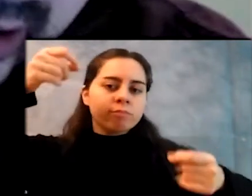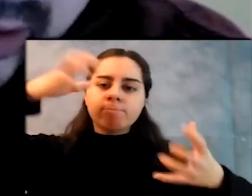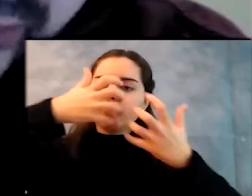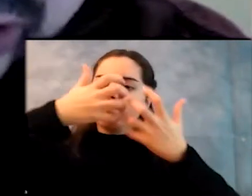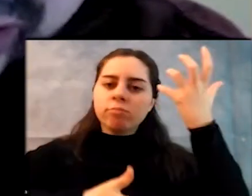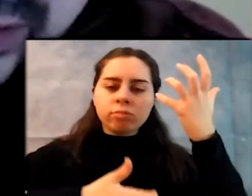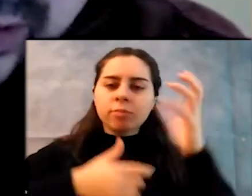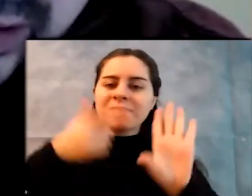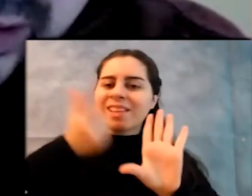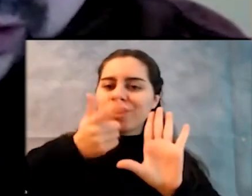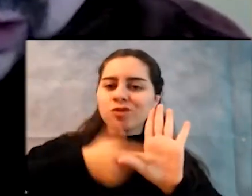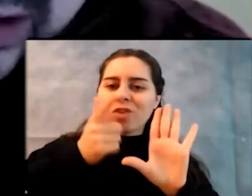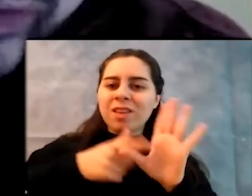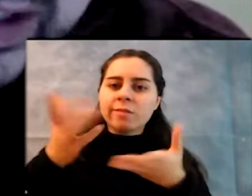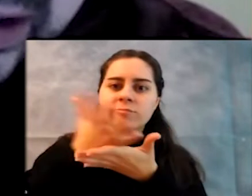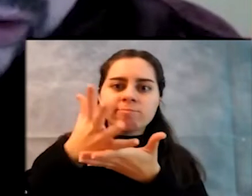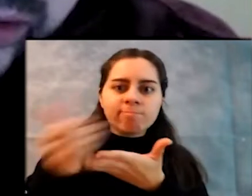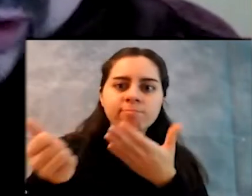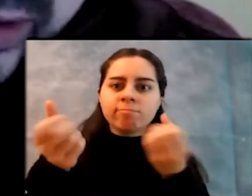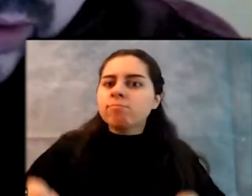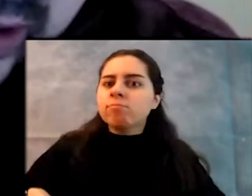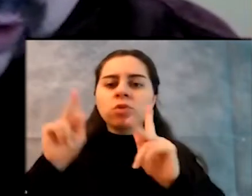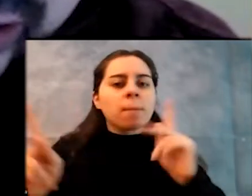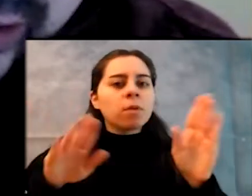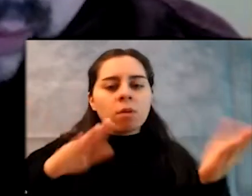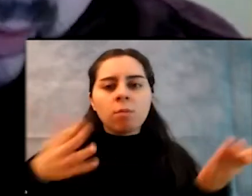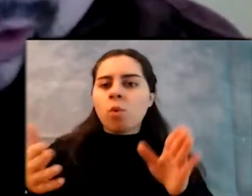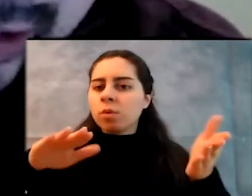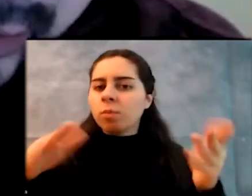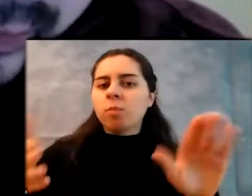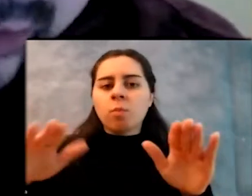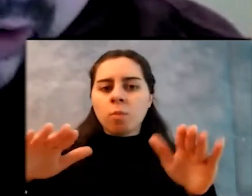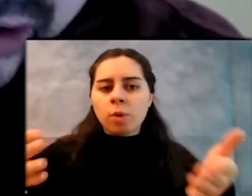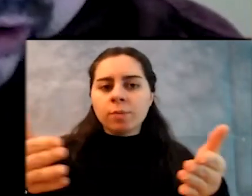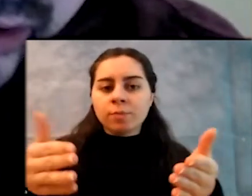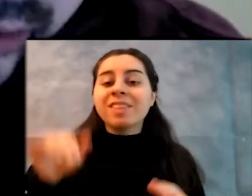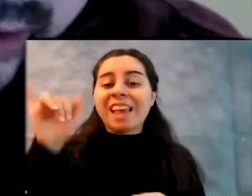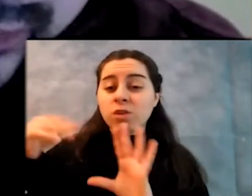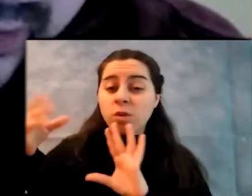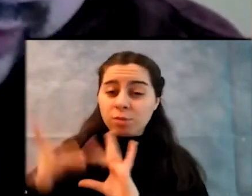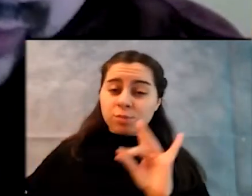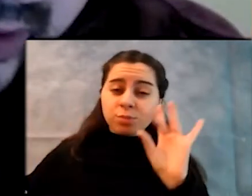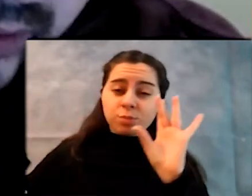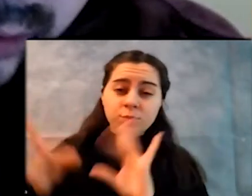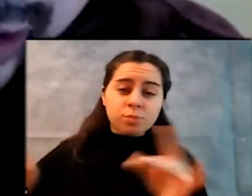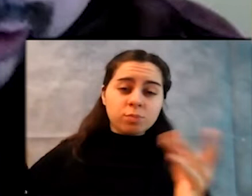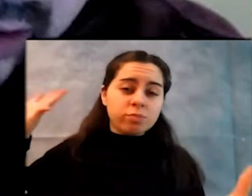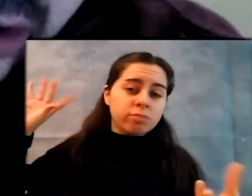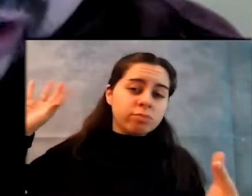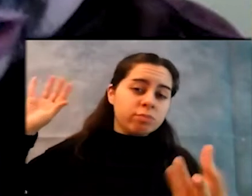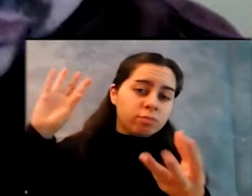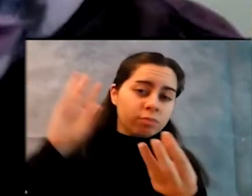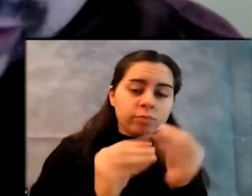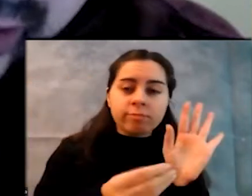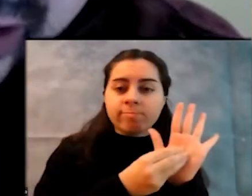caused thousands of deaths. The 17 oral histories collected in Mi Maria share stories of surviving the storm and its